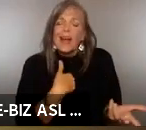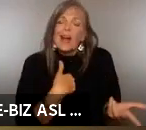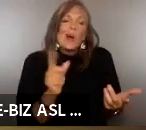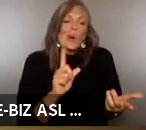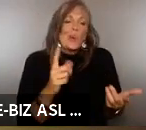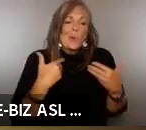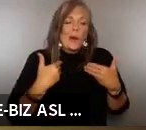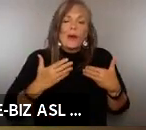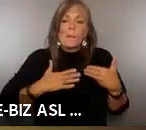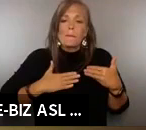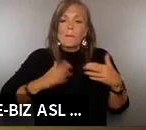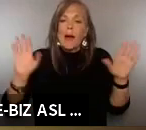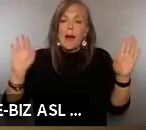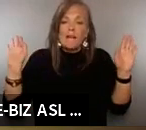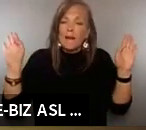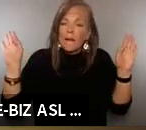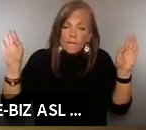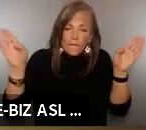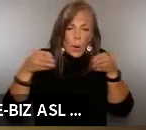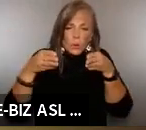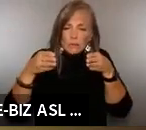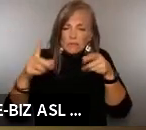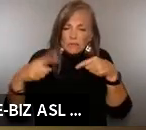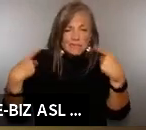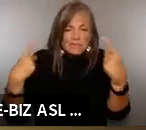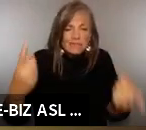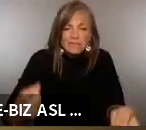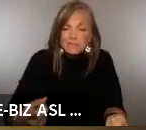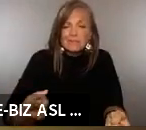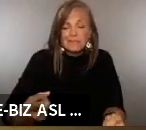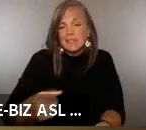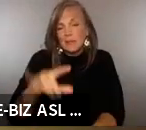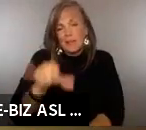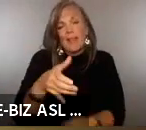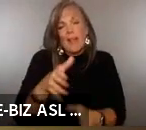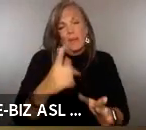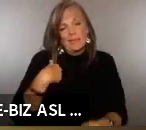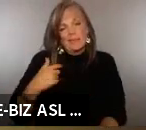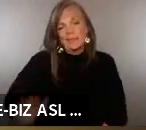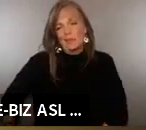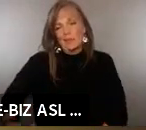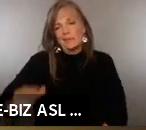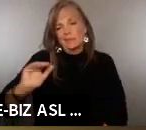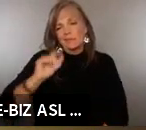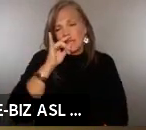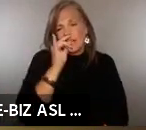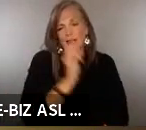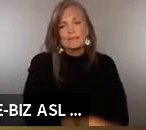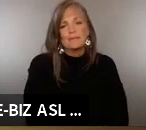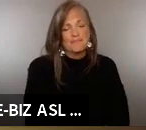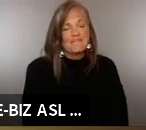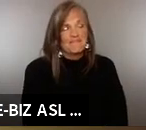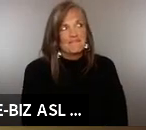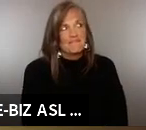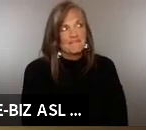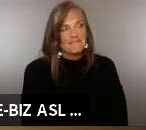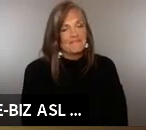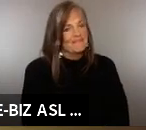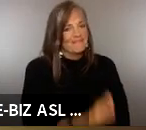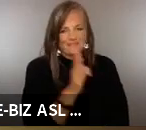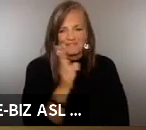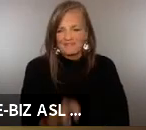Where my focus has been, it's been that way since I was a little kid. You know, I've never wanted to do